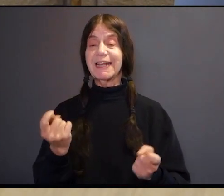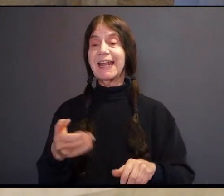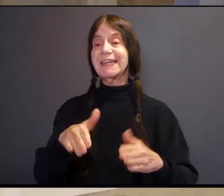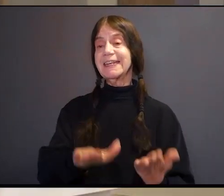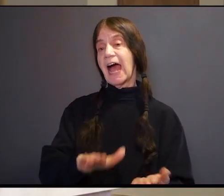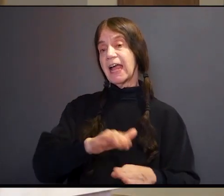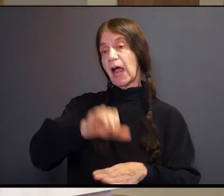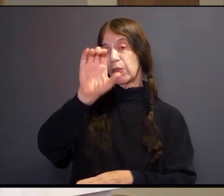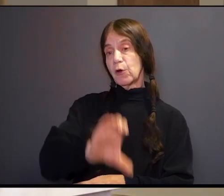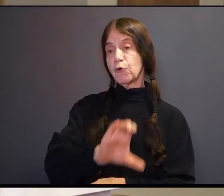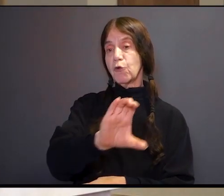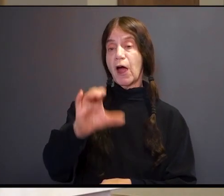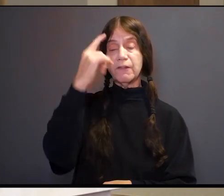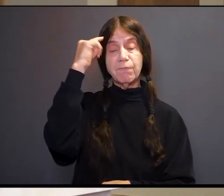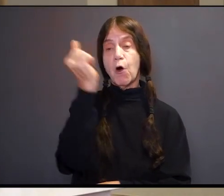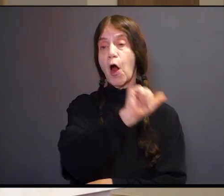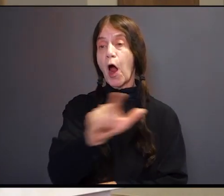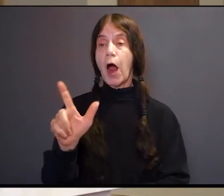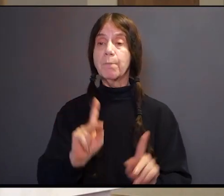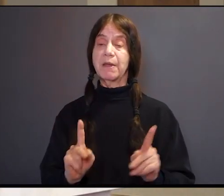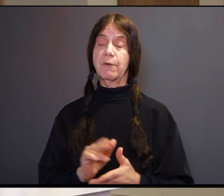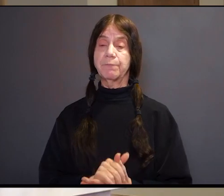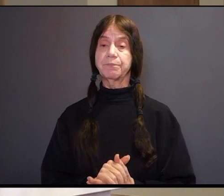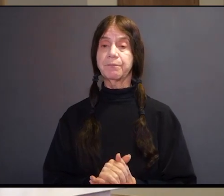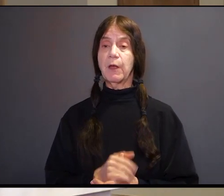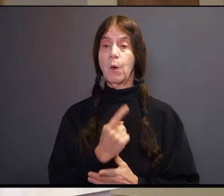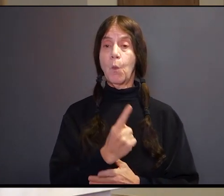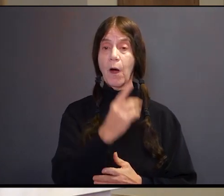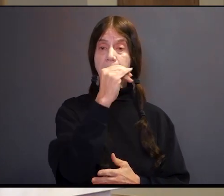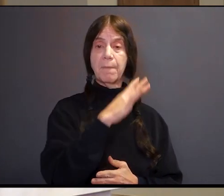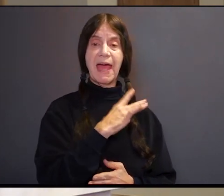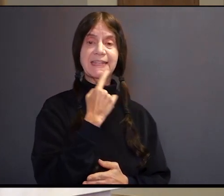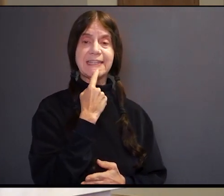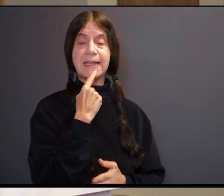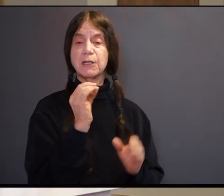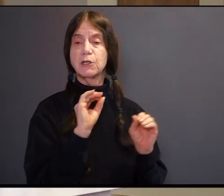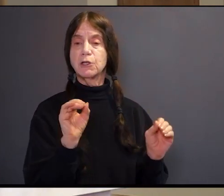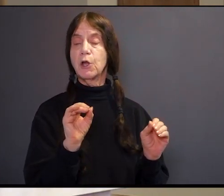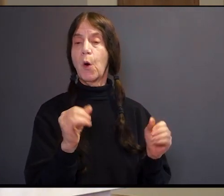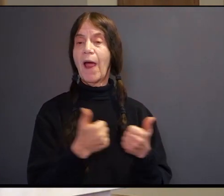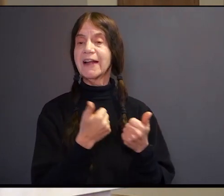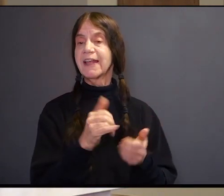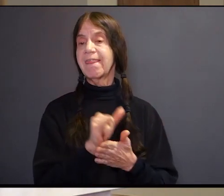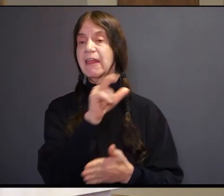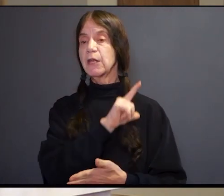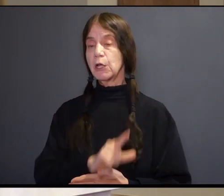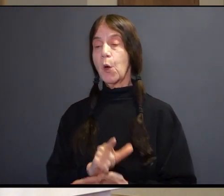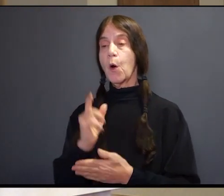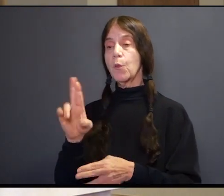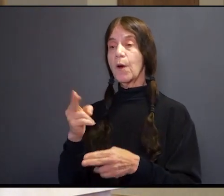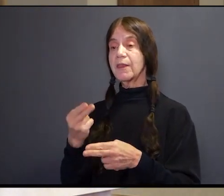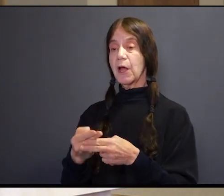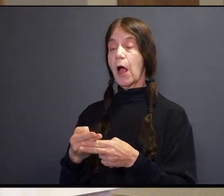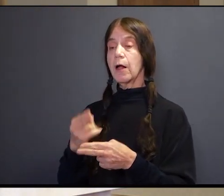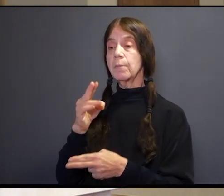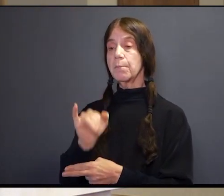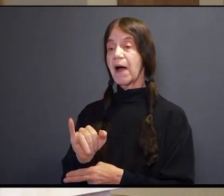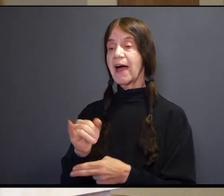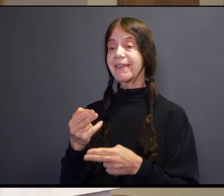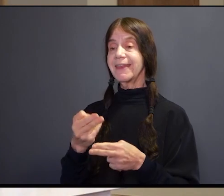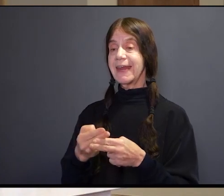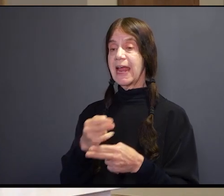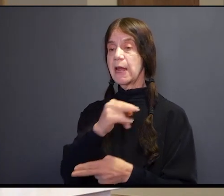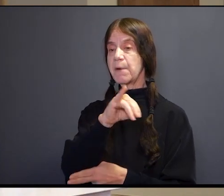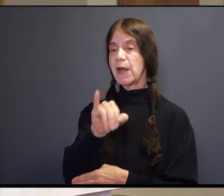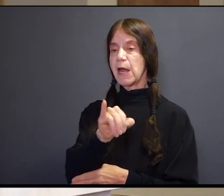us. William Barclay once said, "It is no accident that our Lord was called by the name